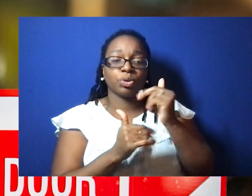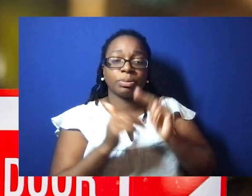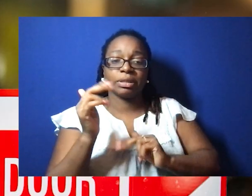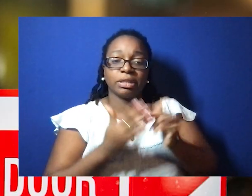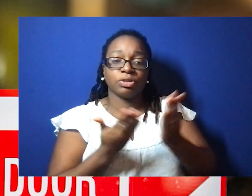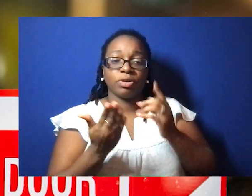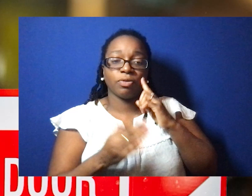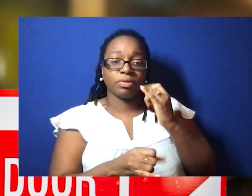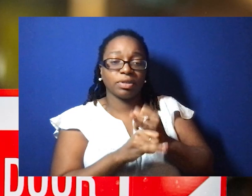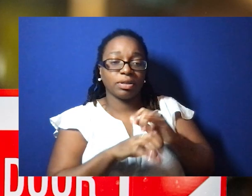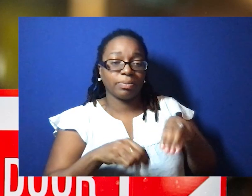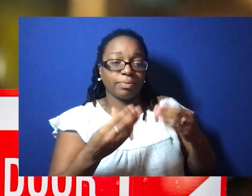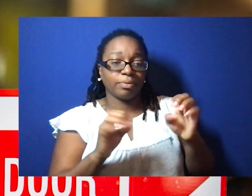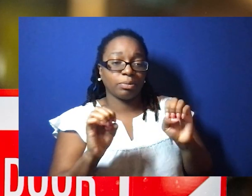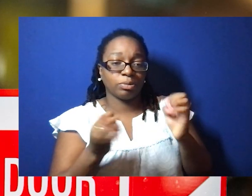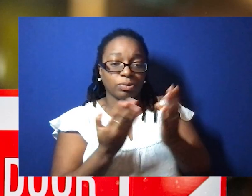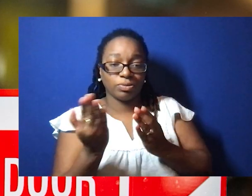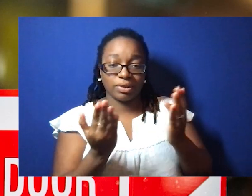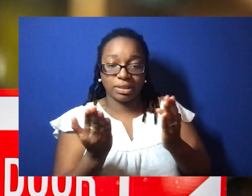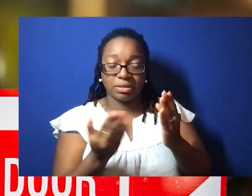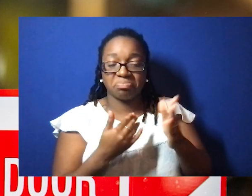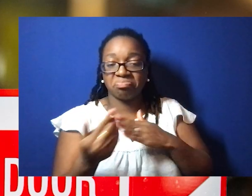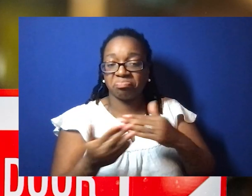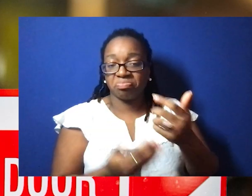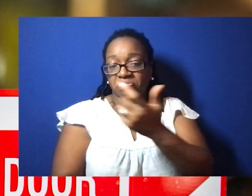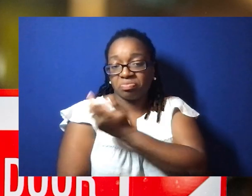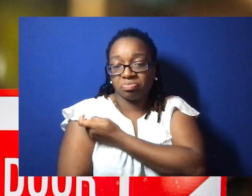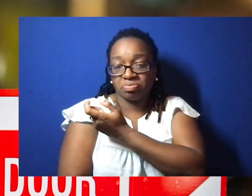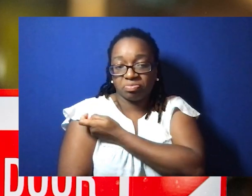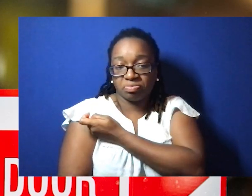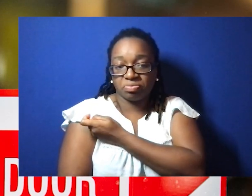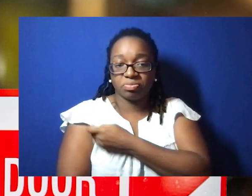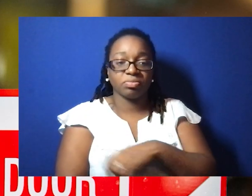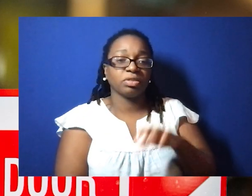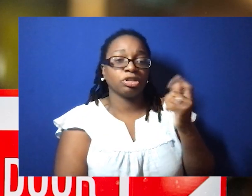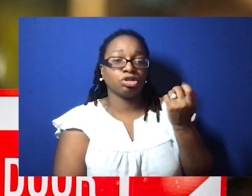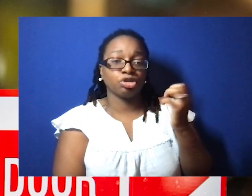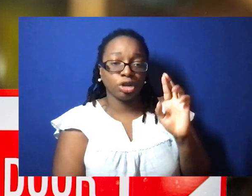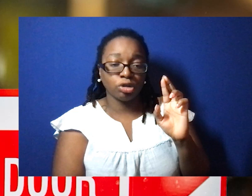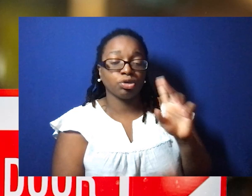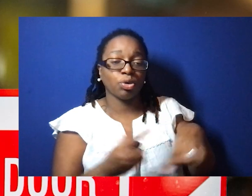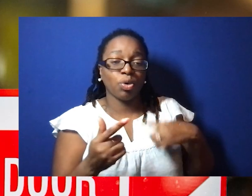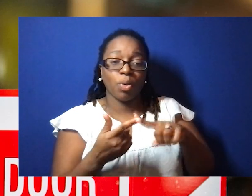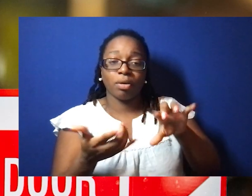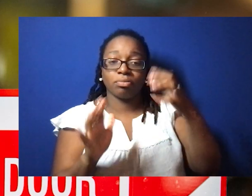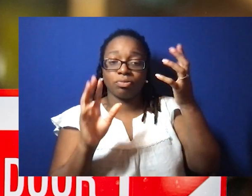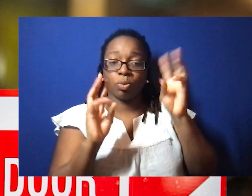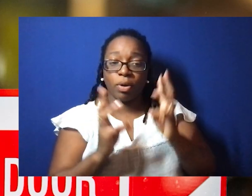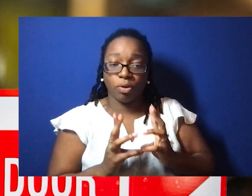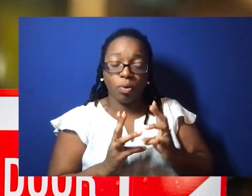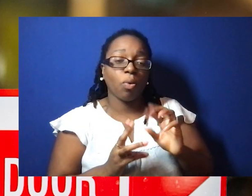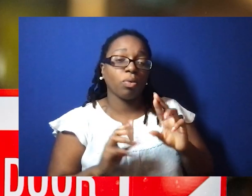to serve as a site for providing emergency services, whether a vaccination clinic, sheltering during extreme